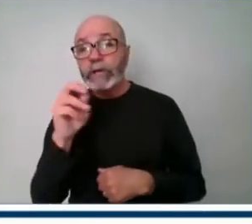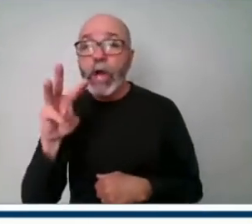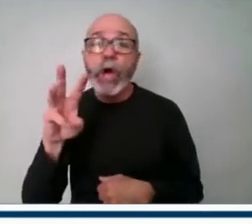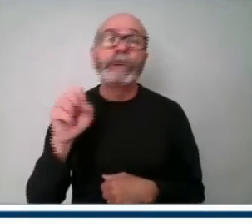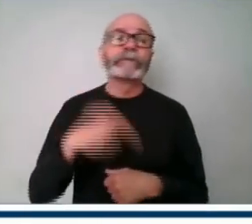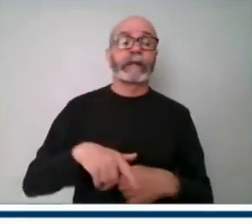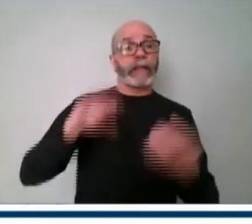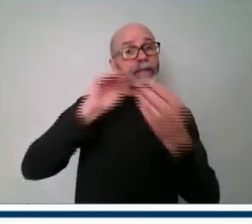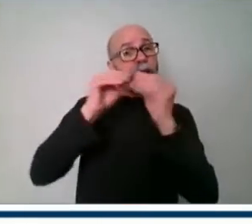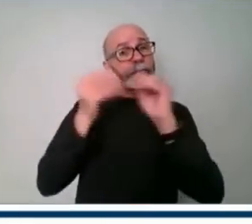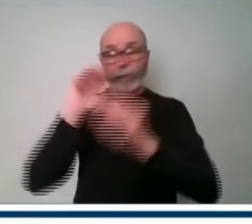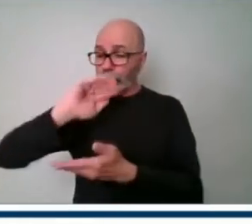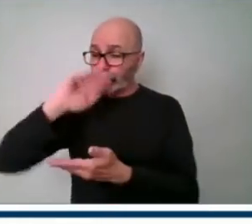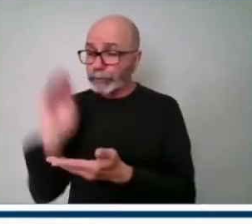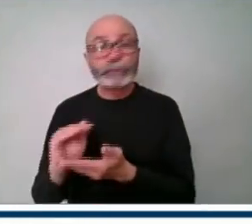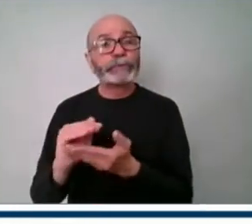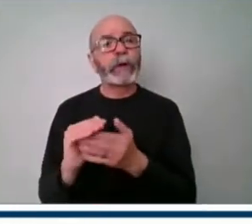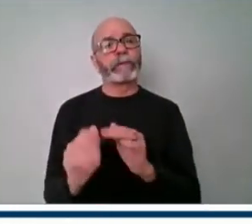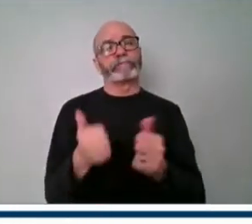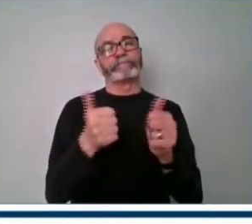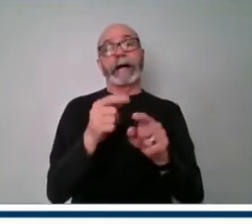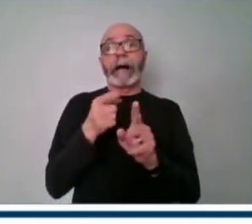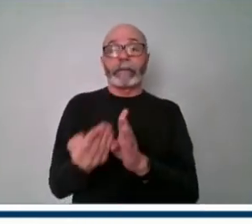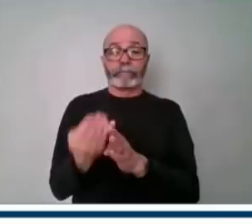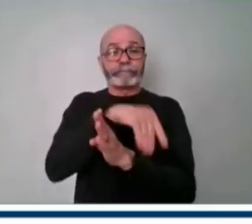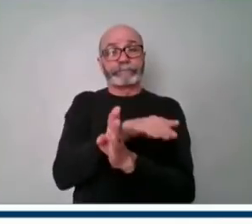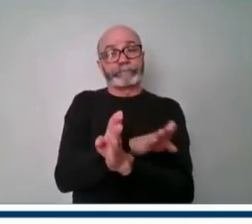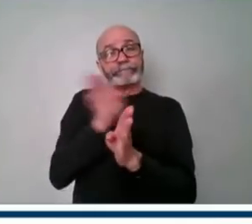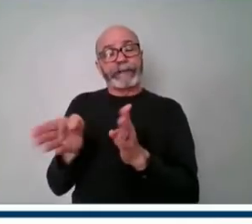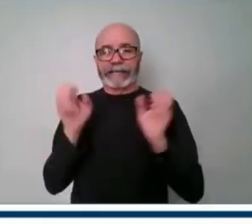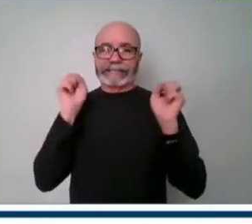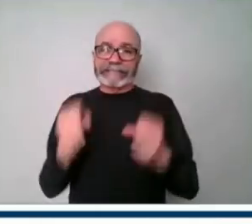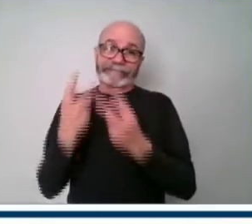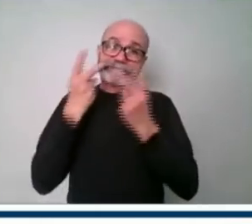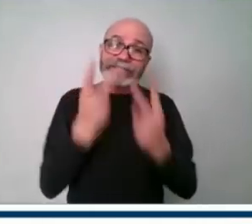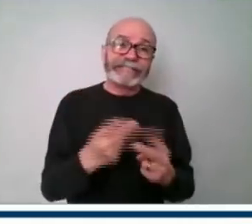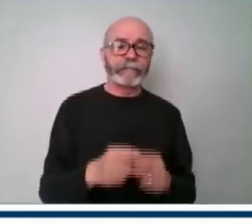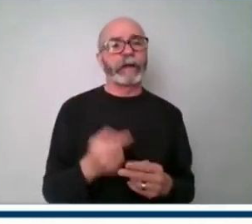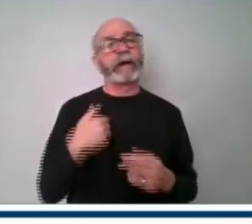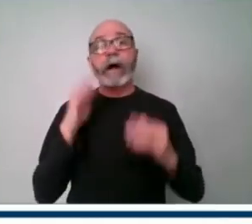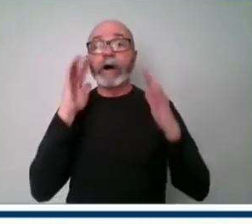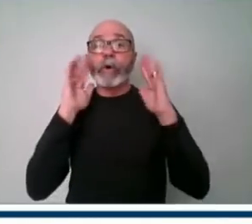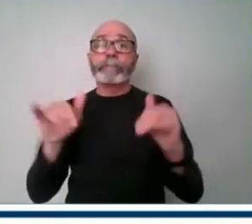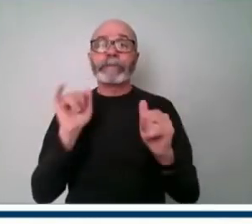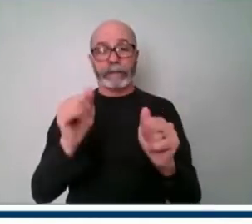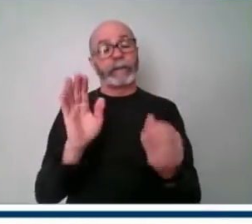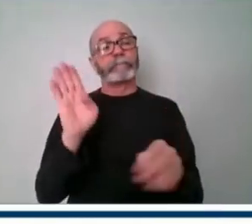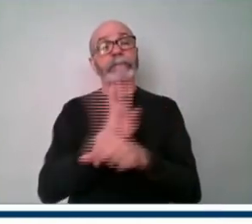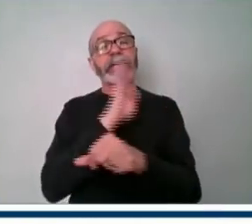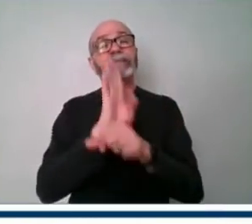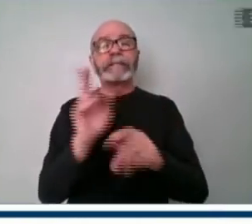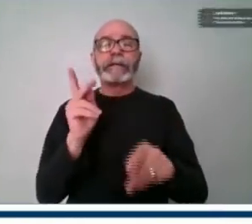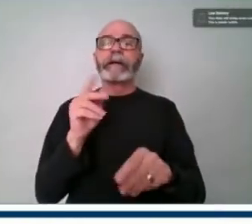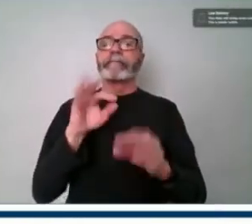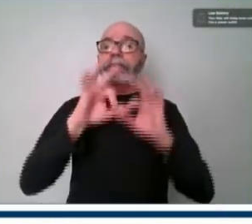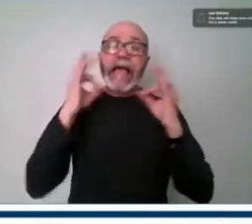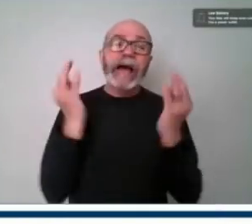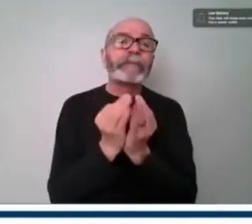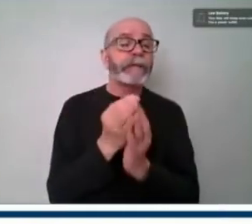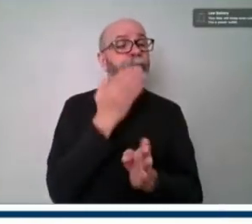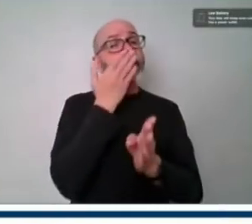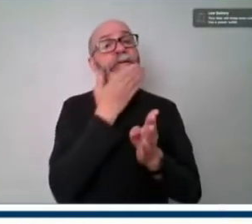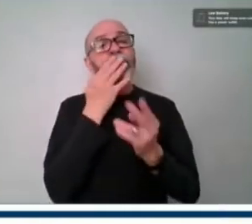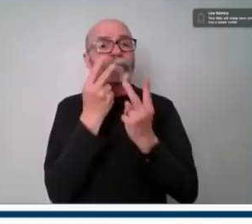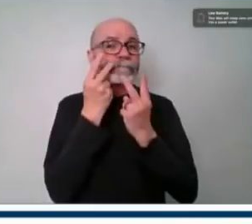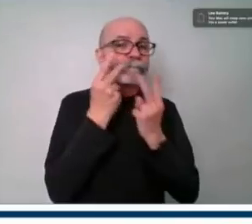border restrictions. Hopefully the easing of these measures will help businesses and families in the Amherst border communities. In addition, lifting